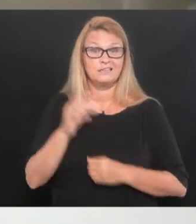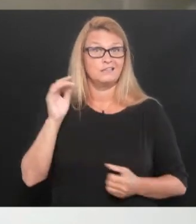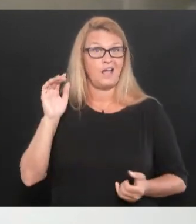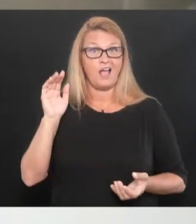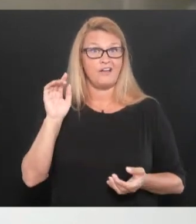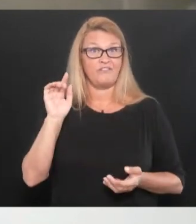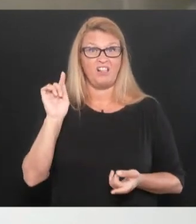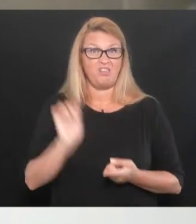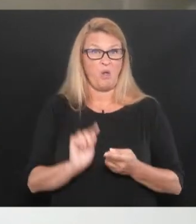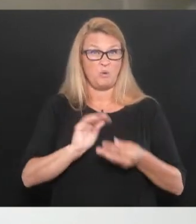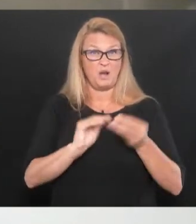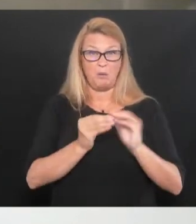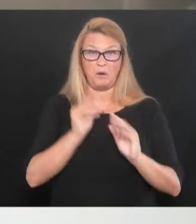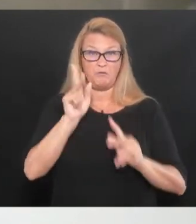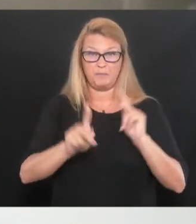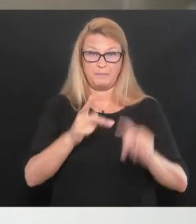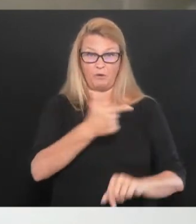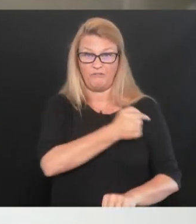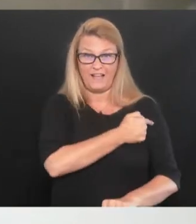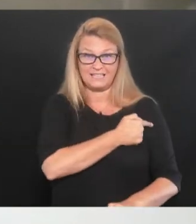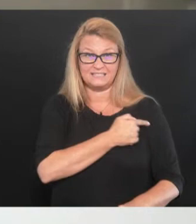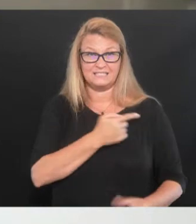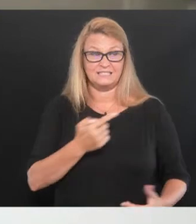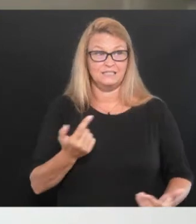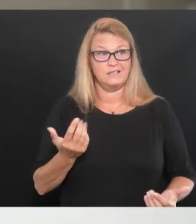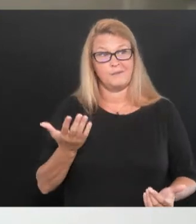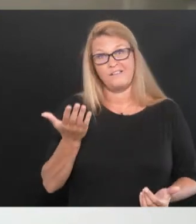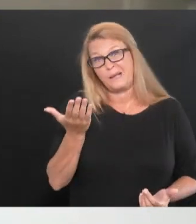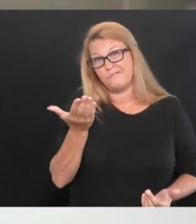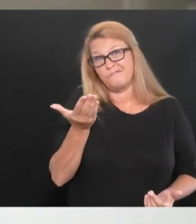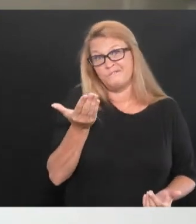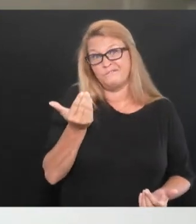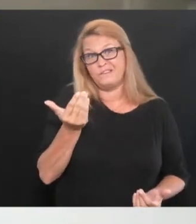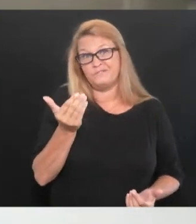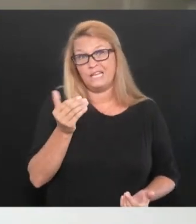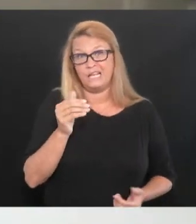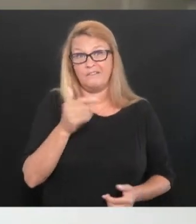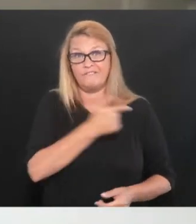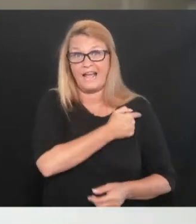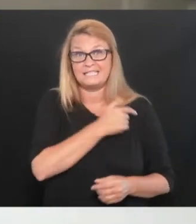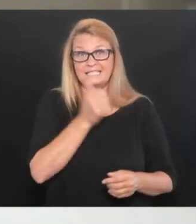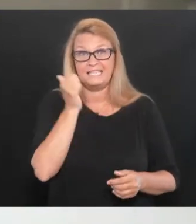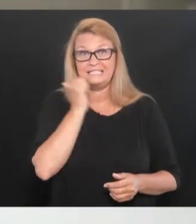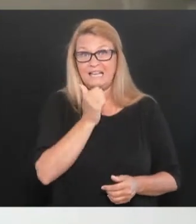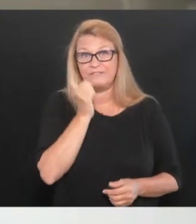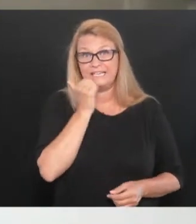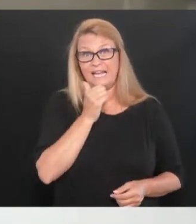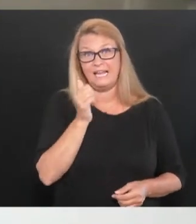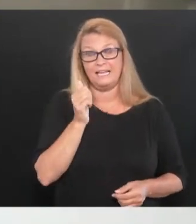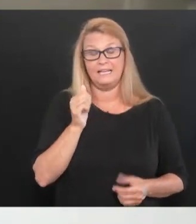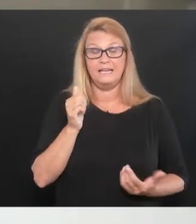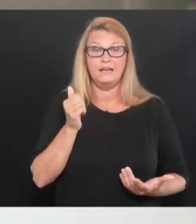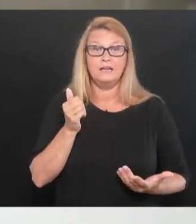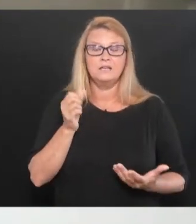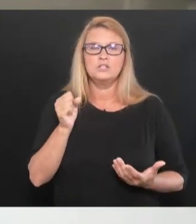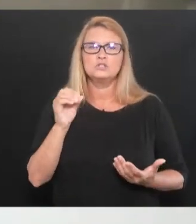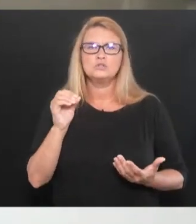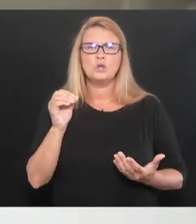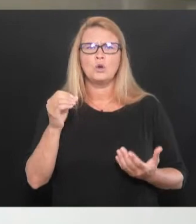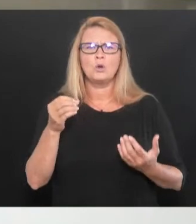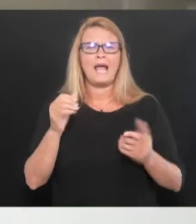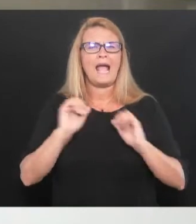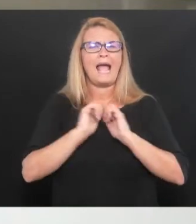27% and are doing less than 15 vaccines a day, according to the DHHR data. Is there any effort to